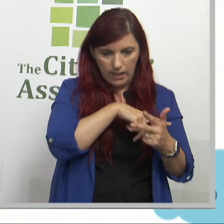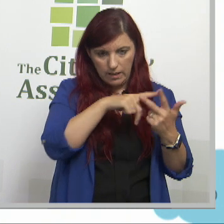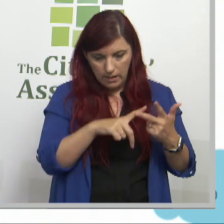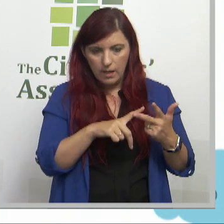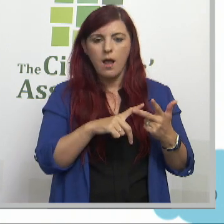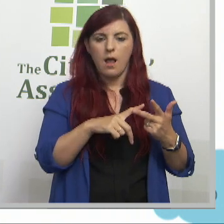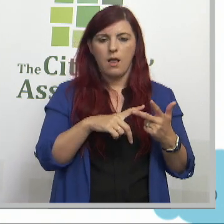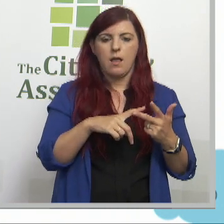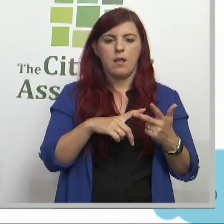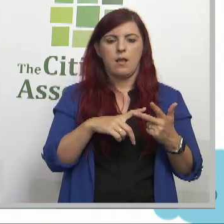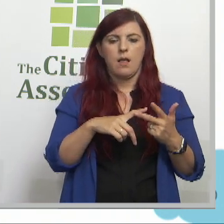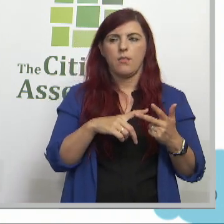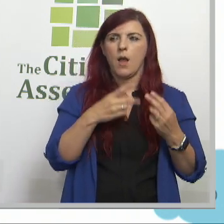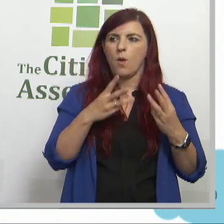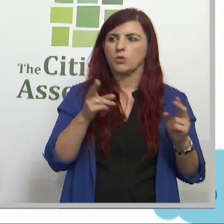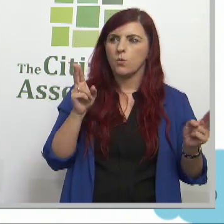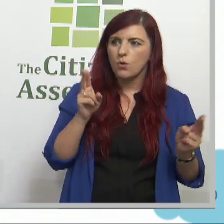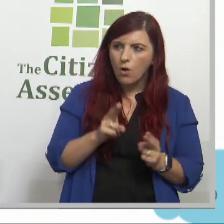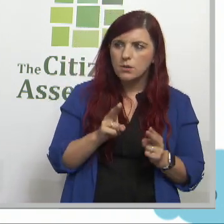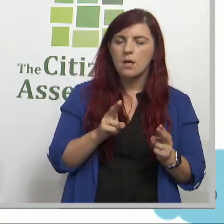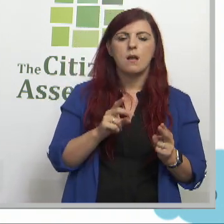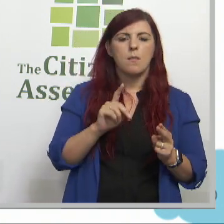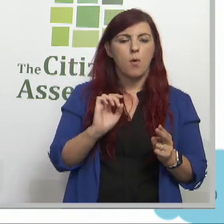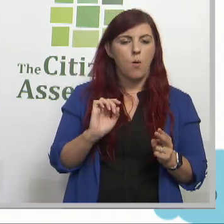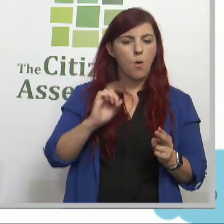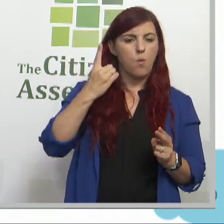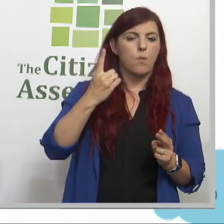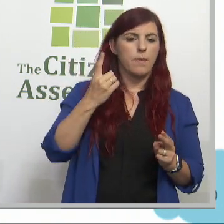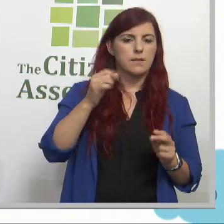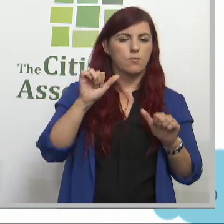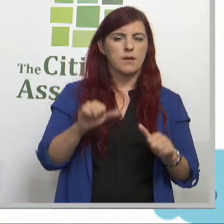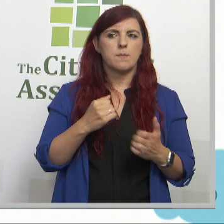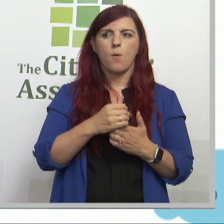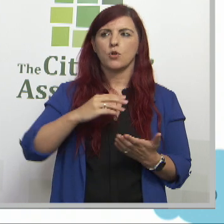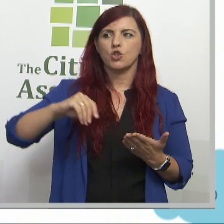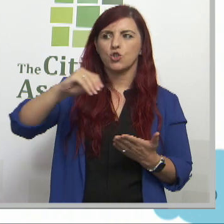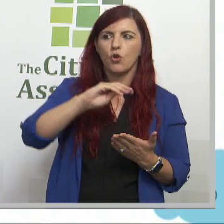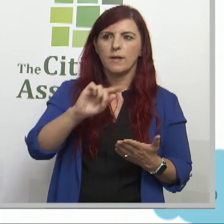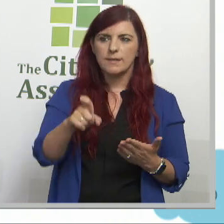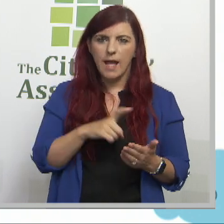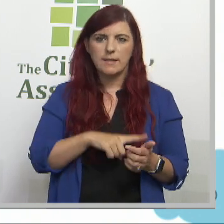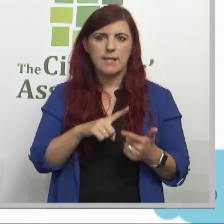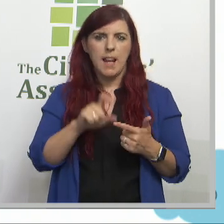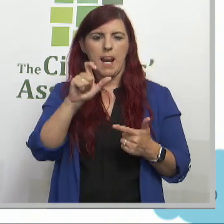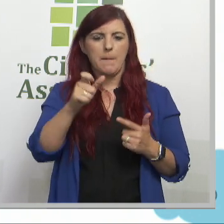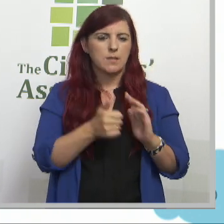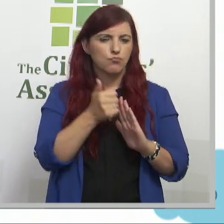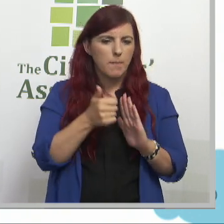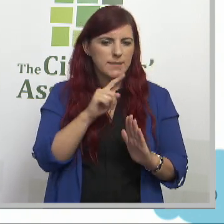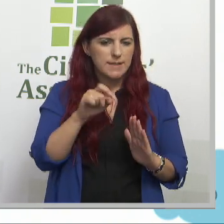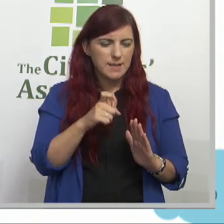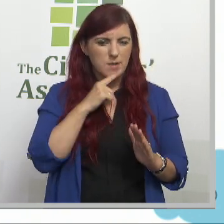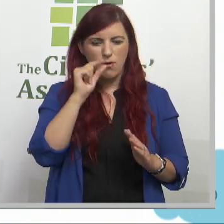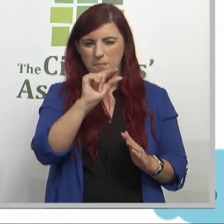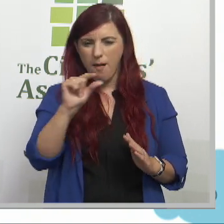they want to cut. The only things they've really cited are things like the sugar tax, maybe a bit on the property tax side, but these are all really